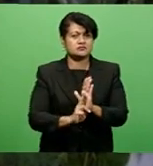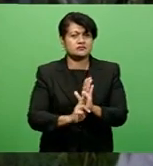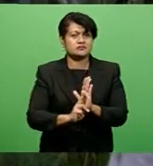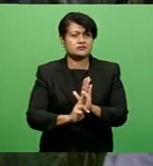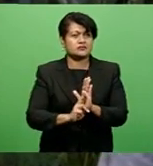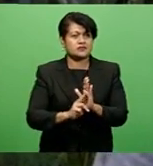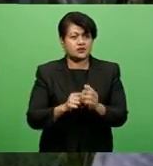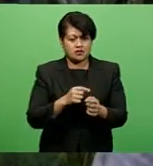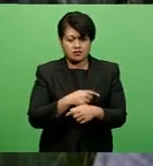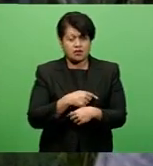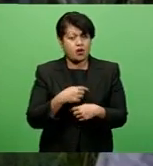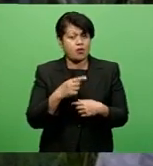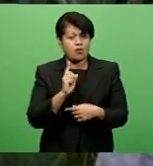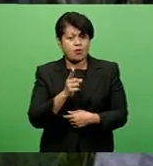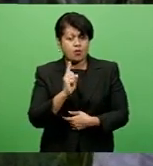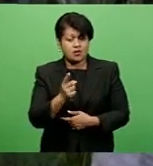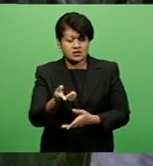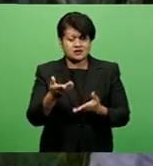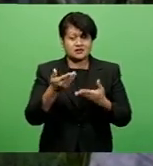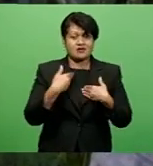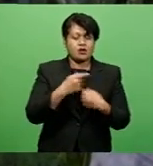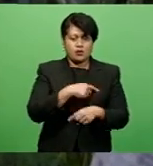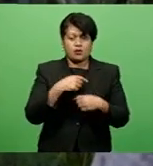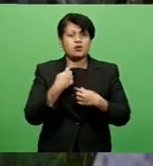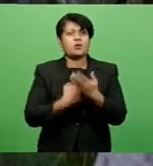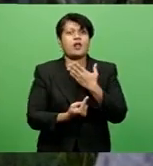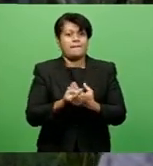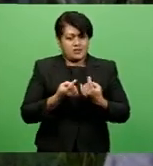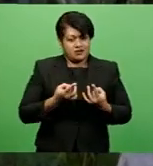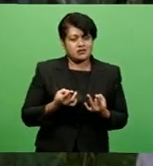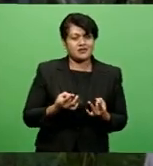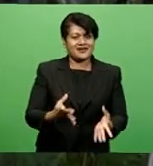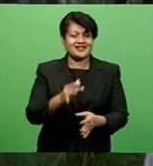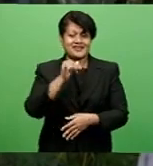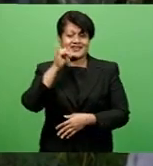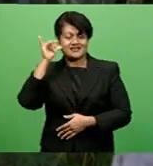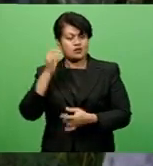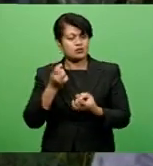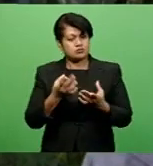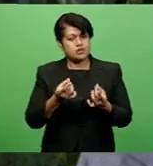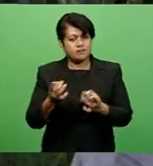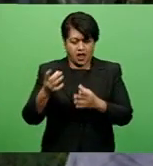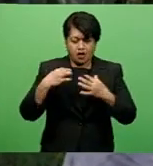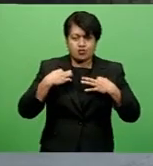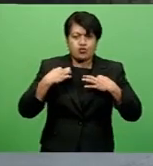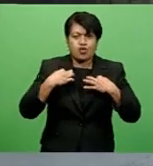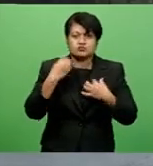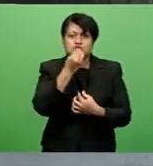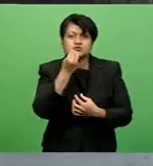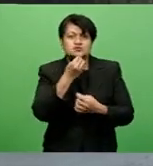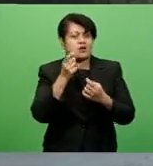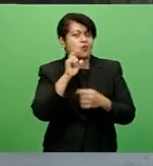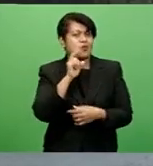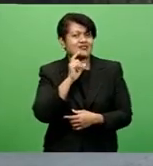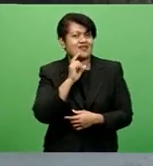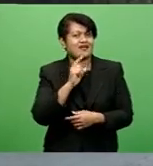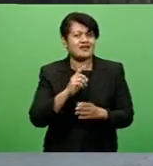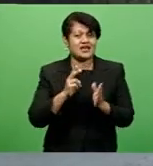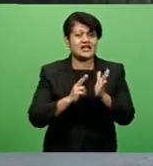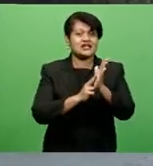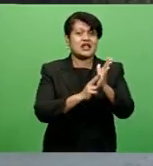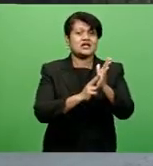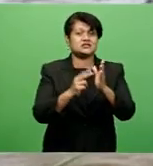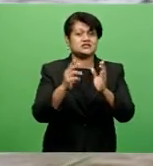When the warning was given, we got ready, and since yesterday, we had prepared our clothes, food and water. Nandi town also closed